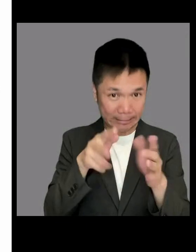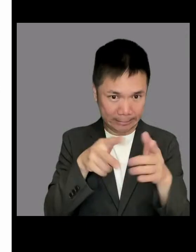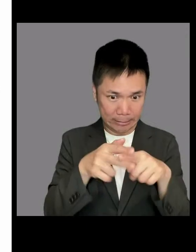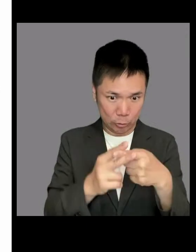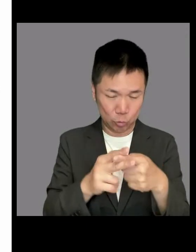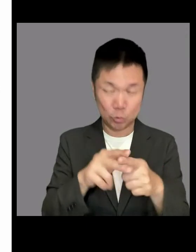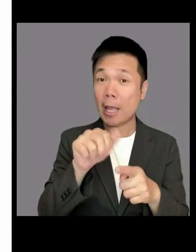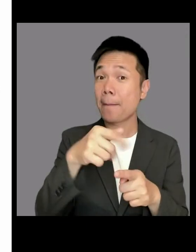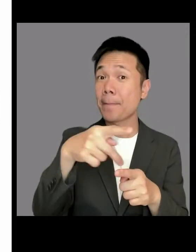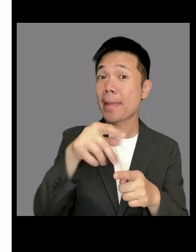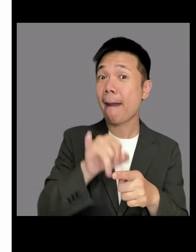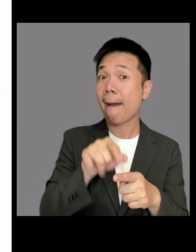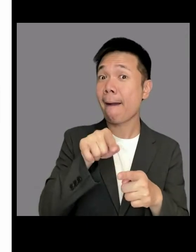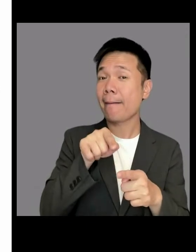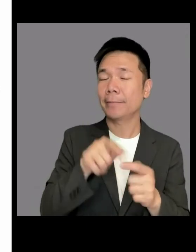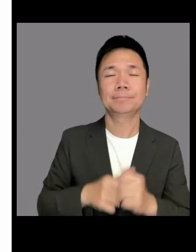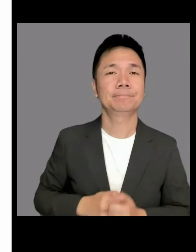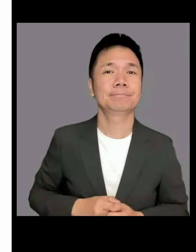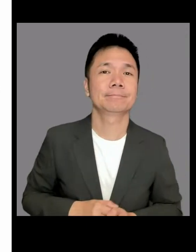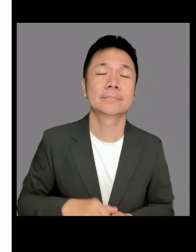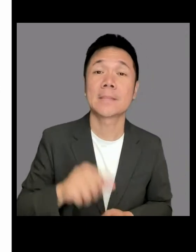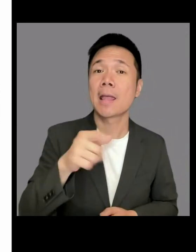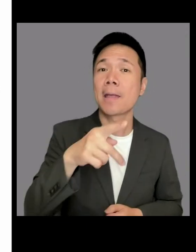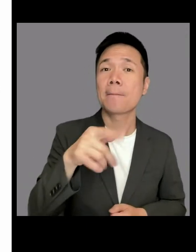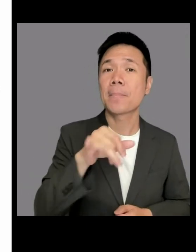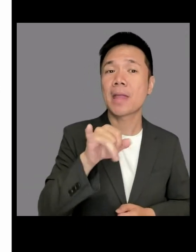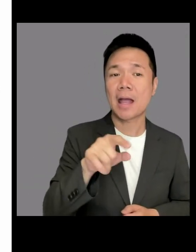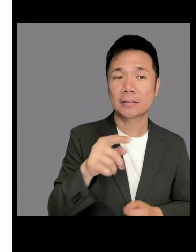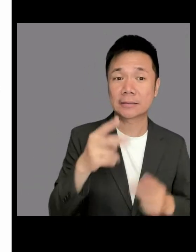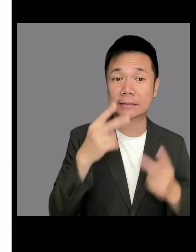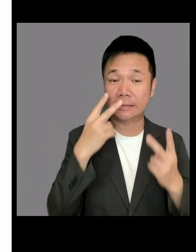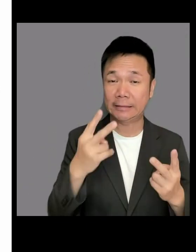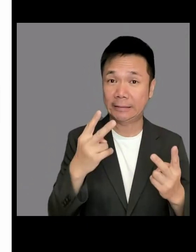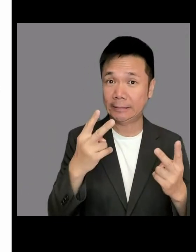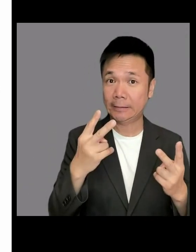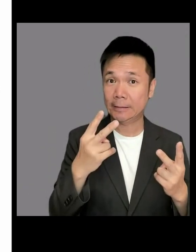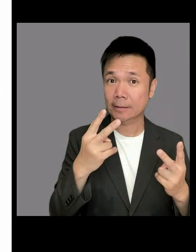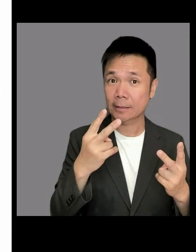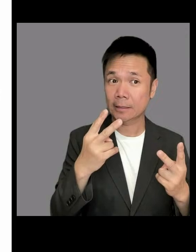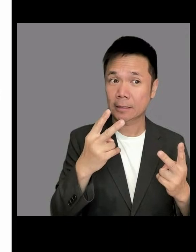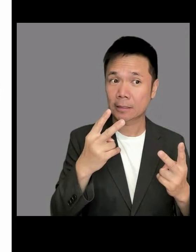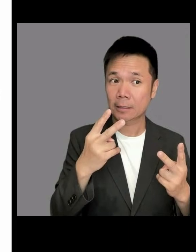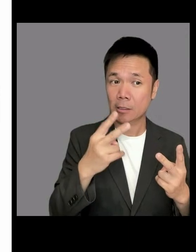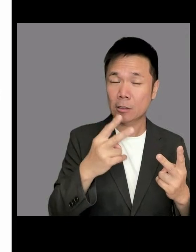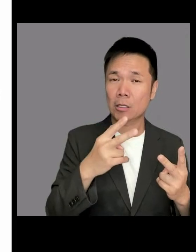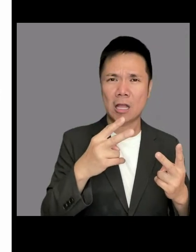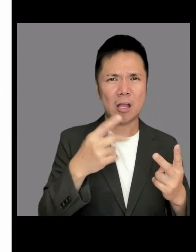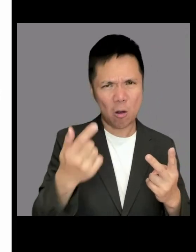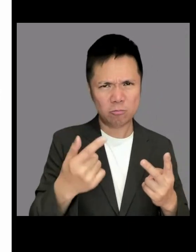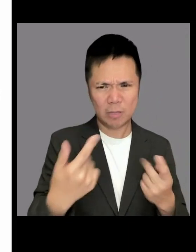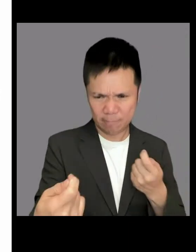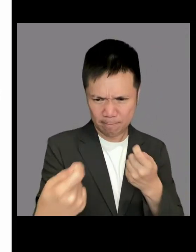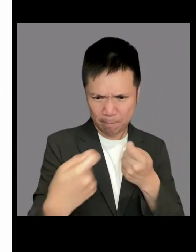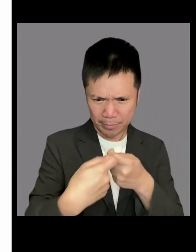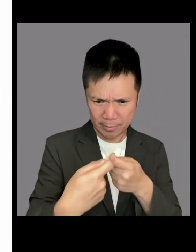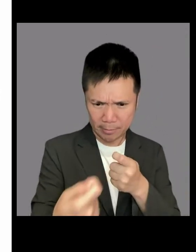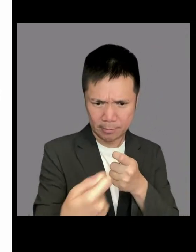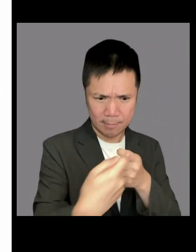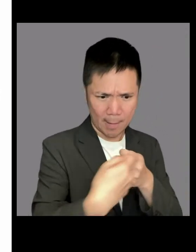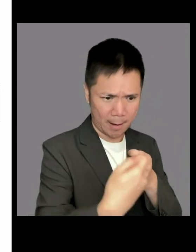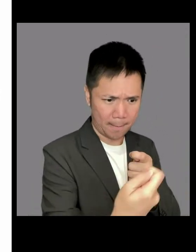are very closely related to the DOM tree. There isn't always a one-for-one translation, but it's very closely